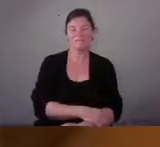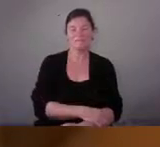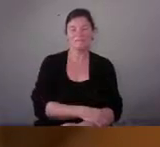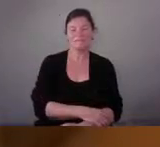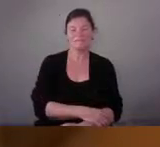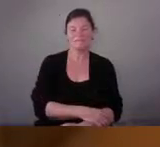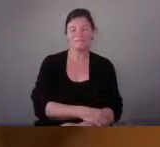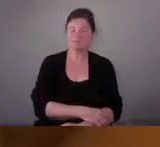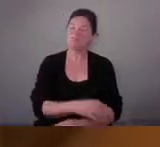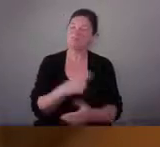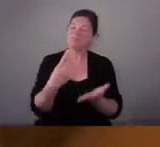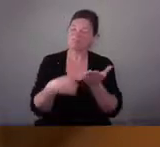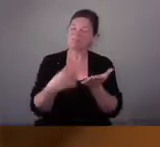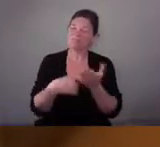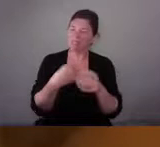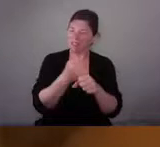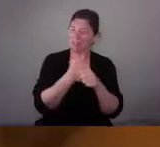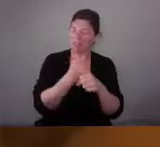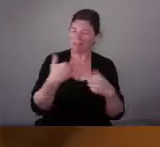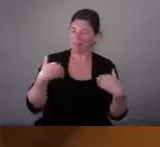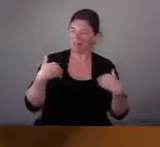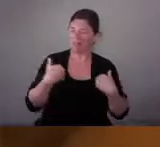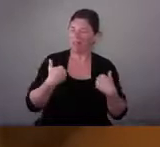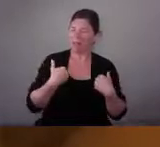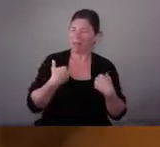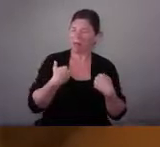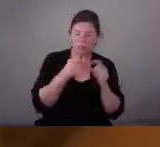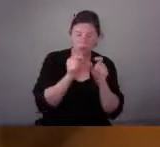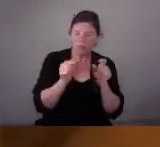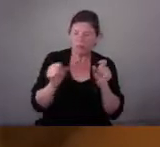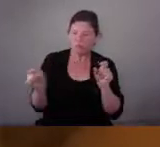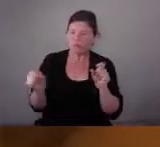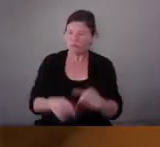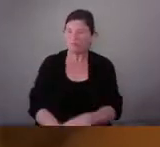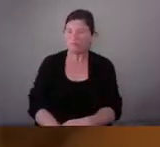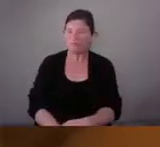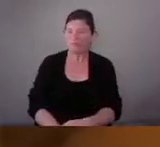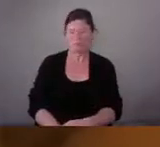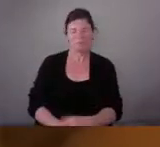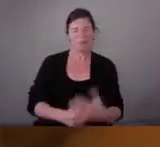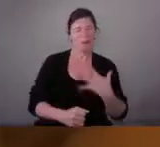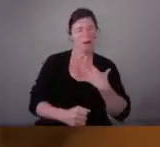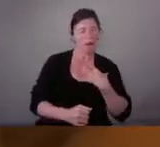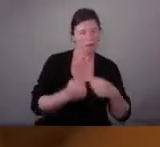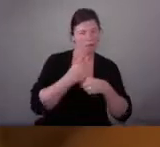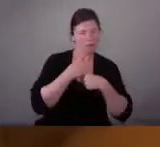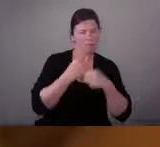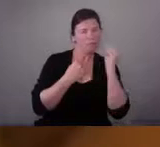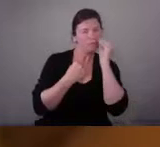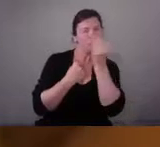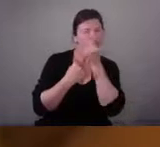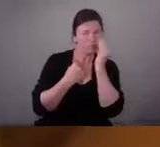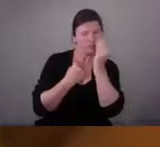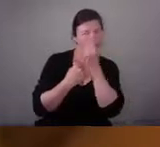a few animal pieces, but mostly